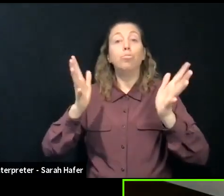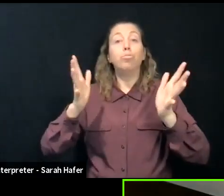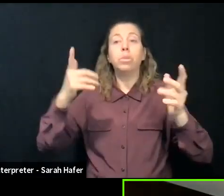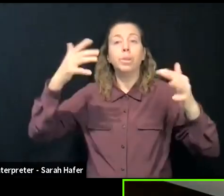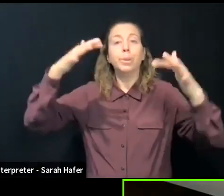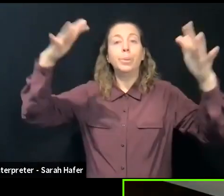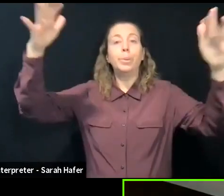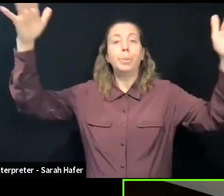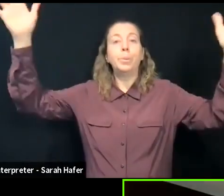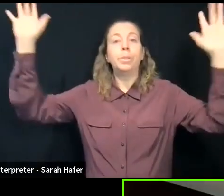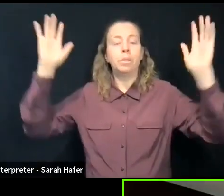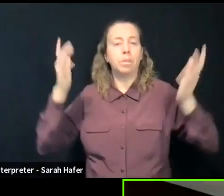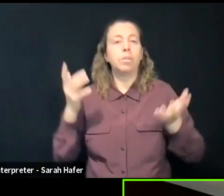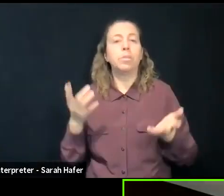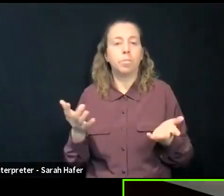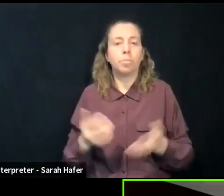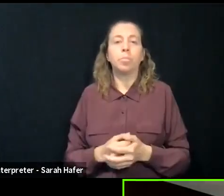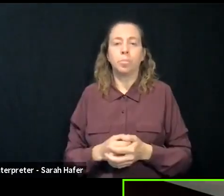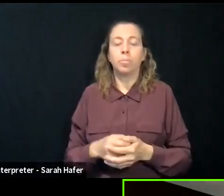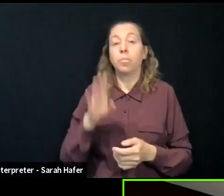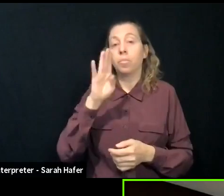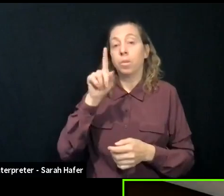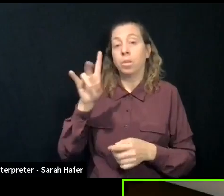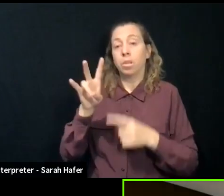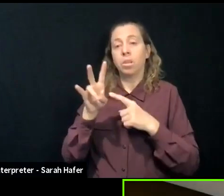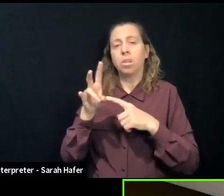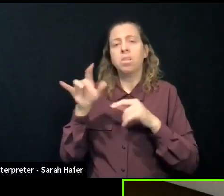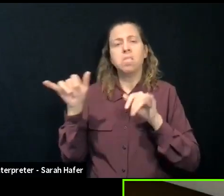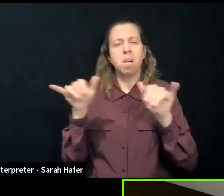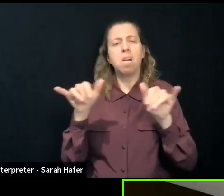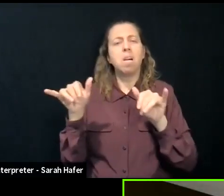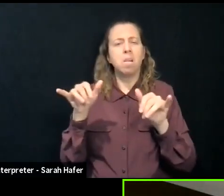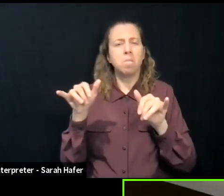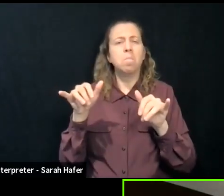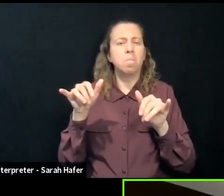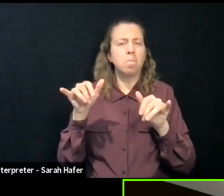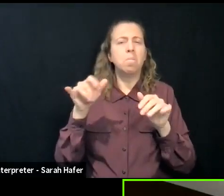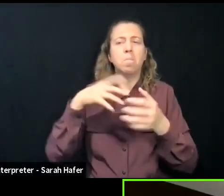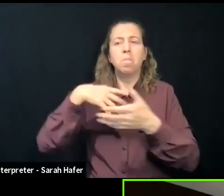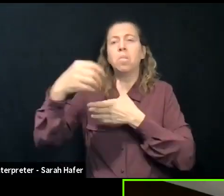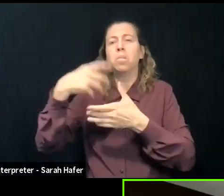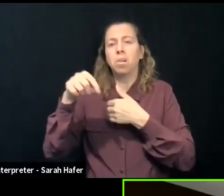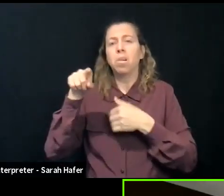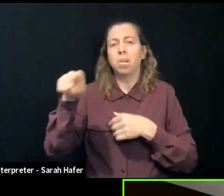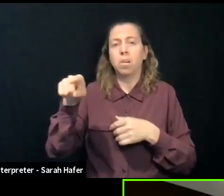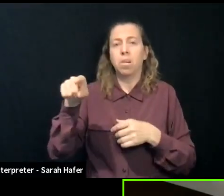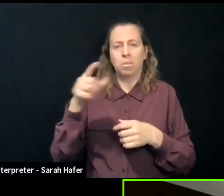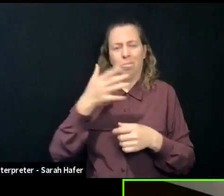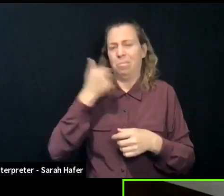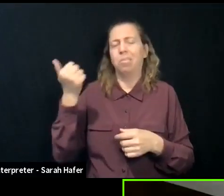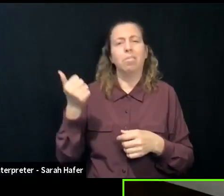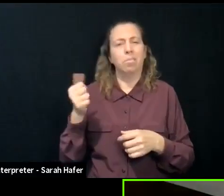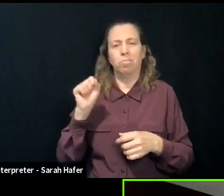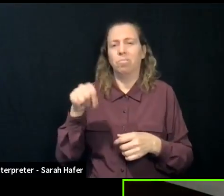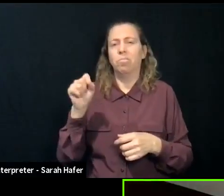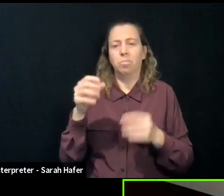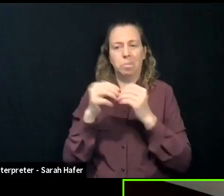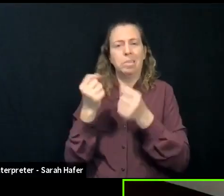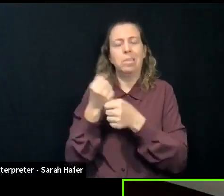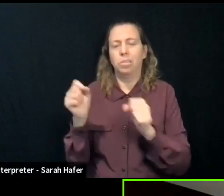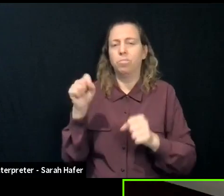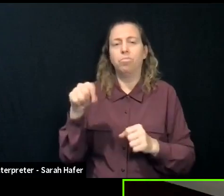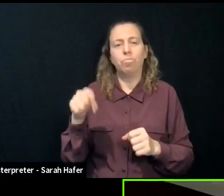variant. So, you know, being outdoors is still really, really safe. That said, you do